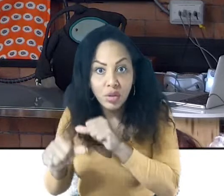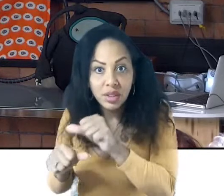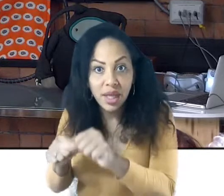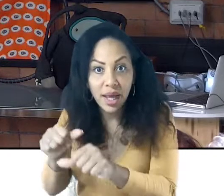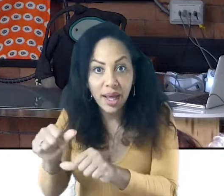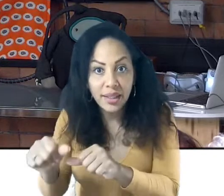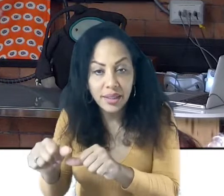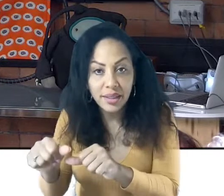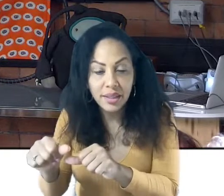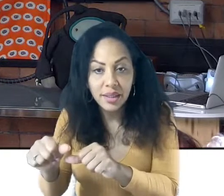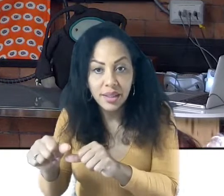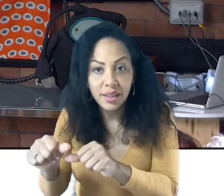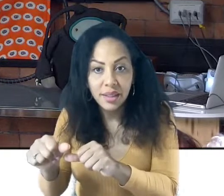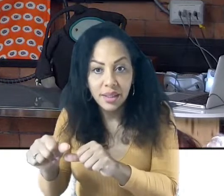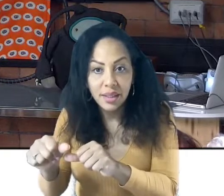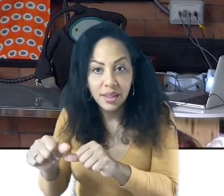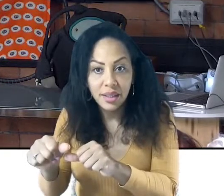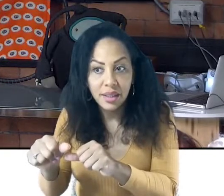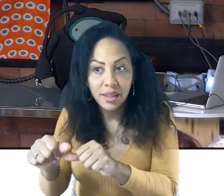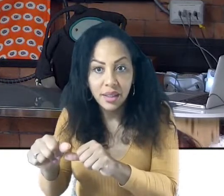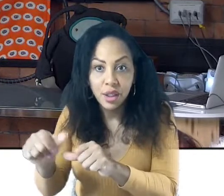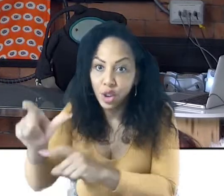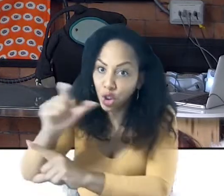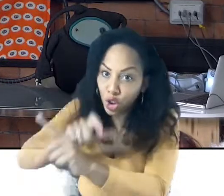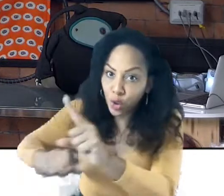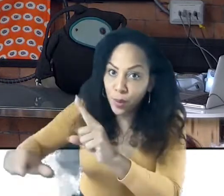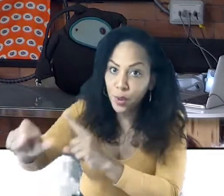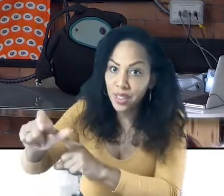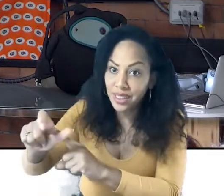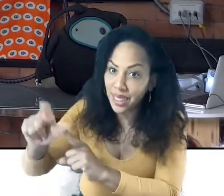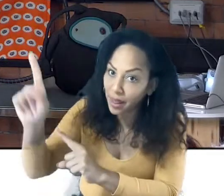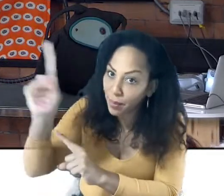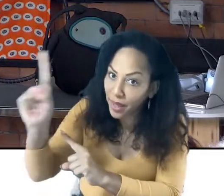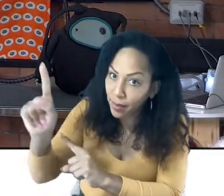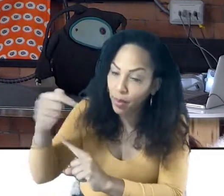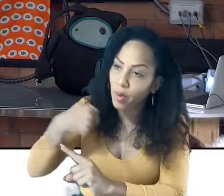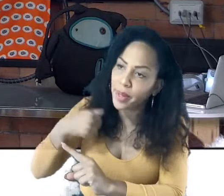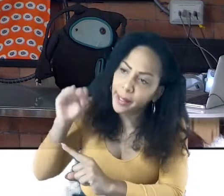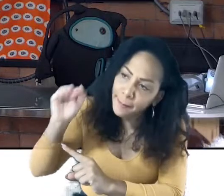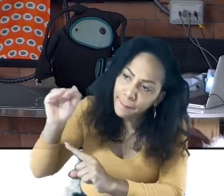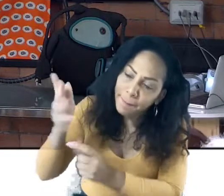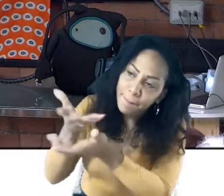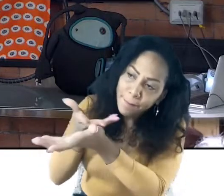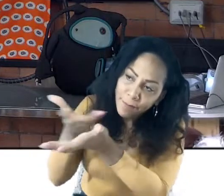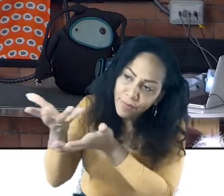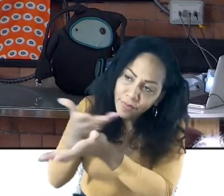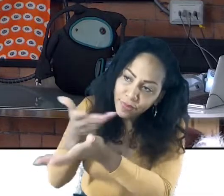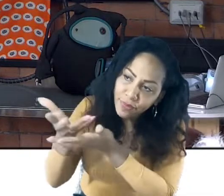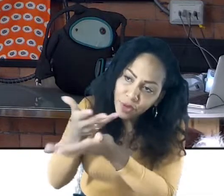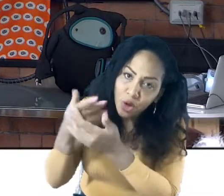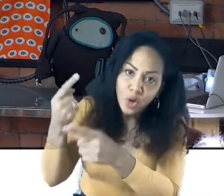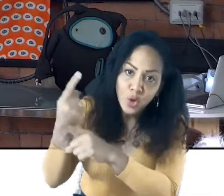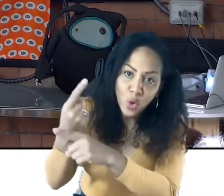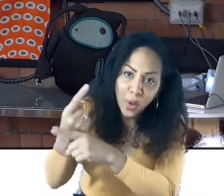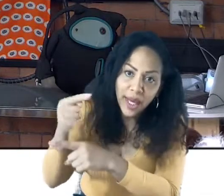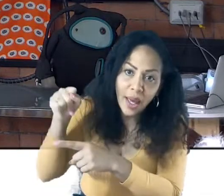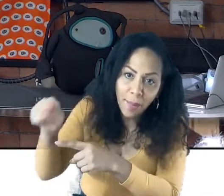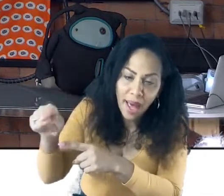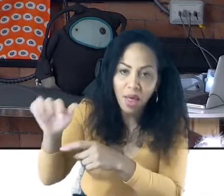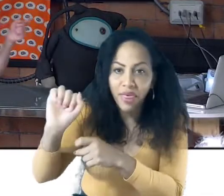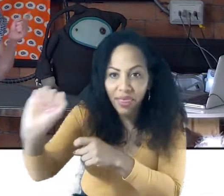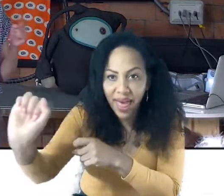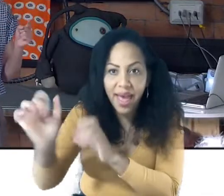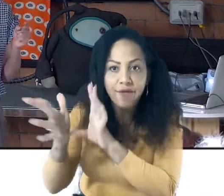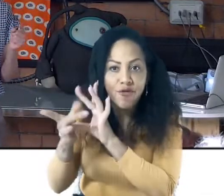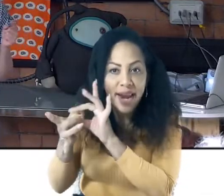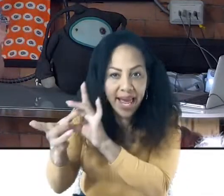talking to members of the community, and through finding out their experiences and their relationships to the place and their relationships